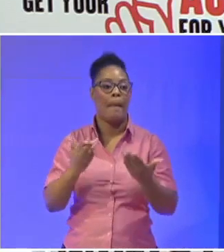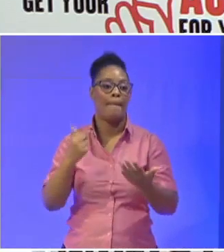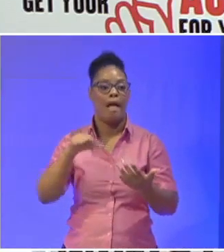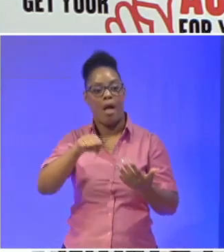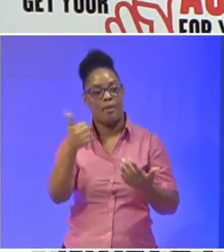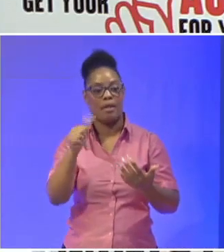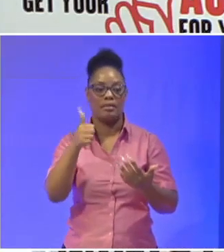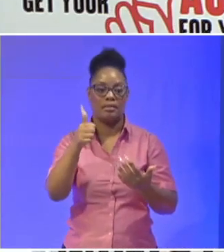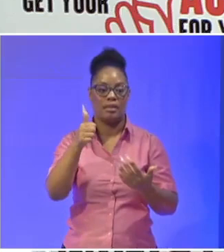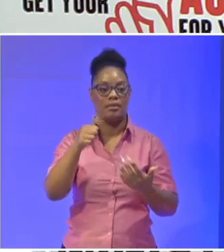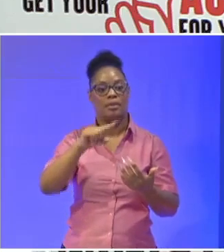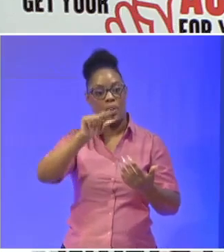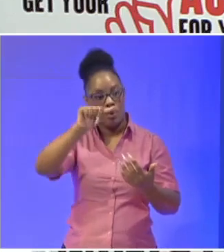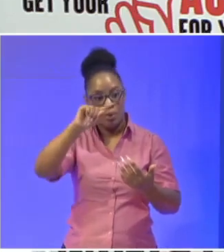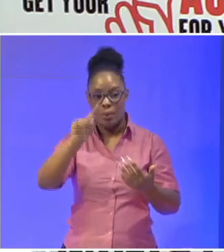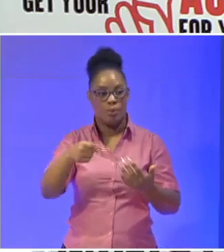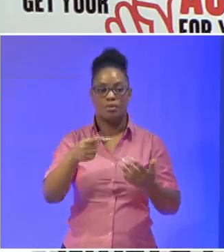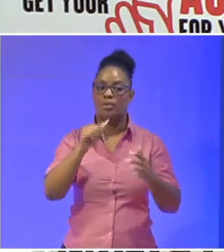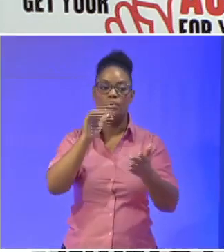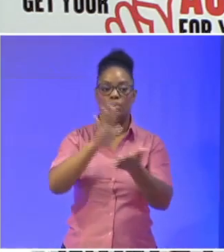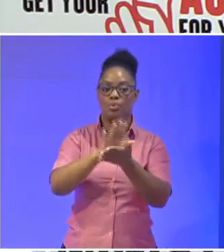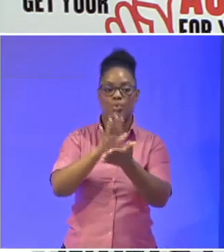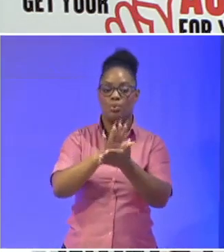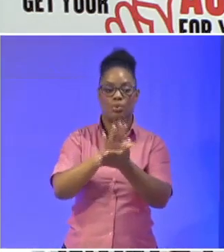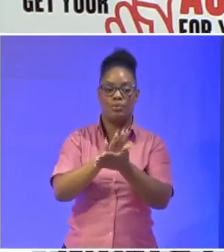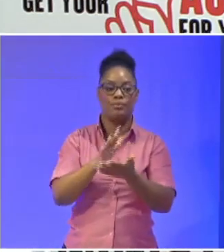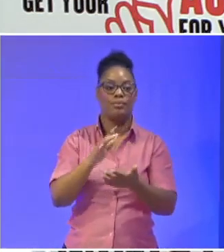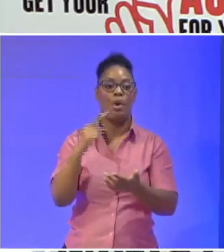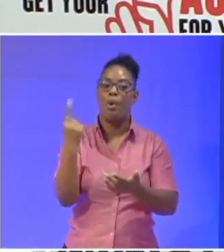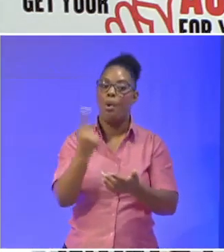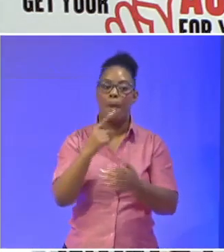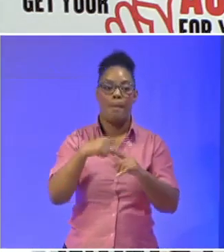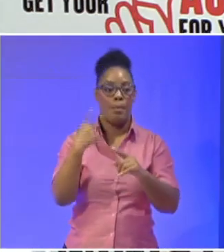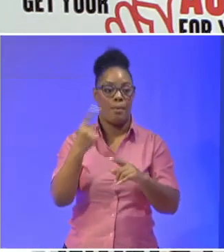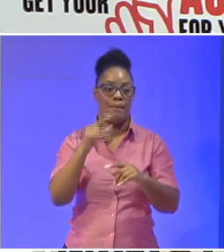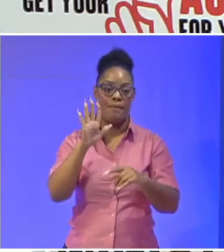school. To date, only